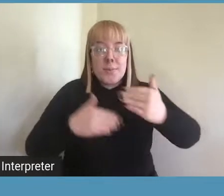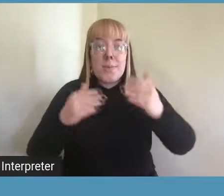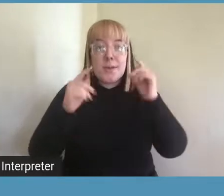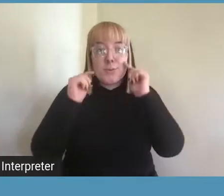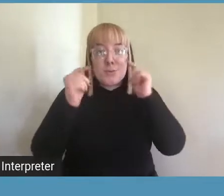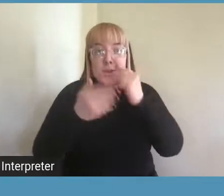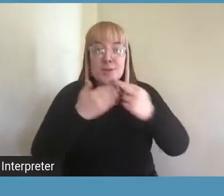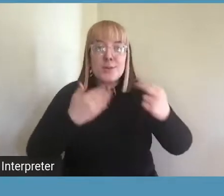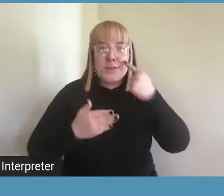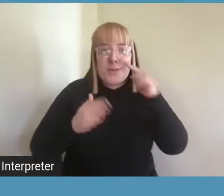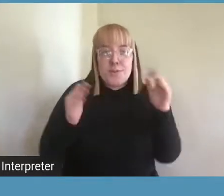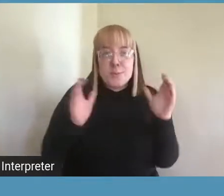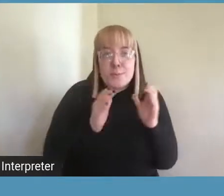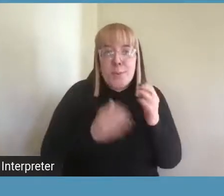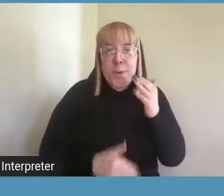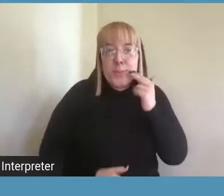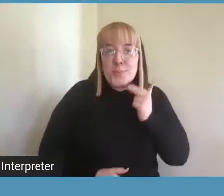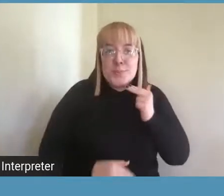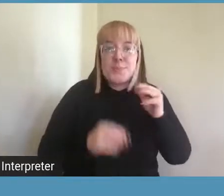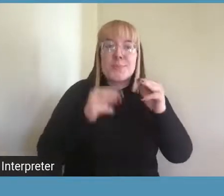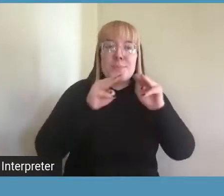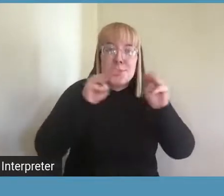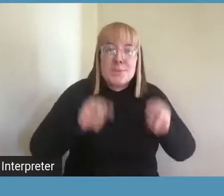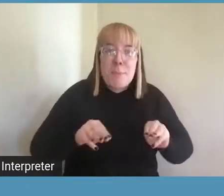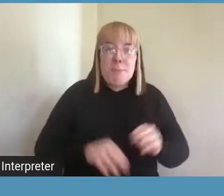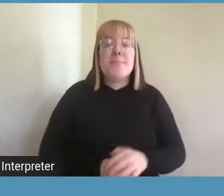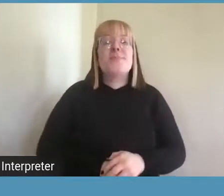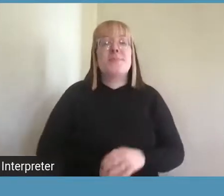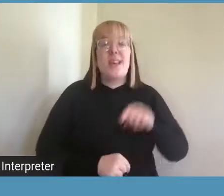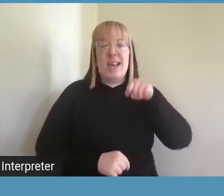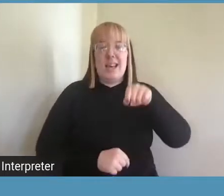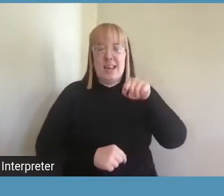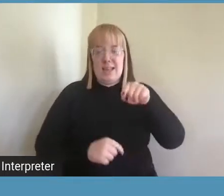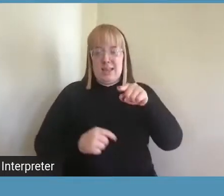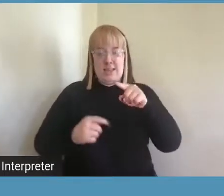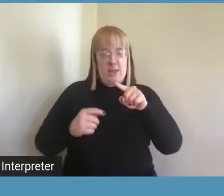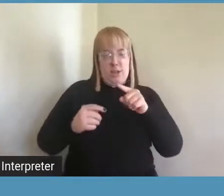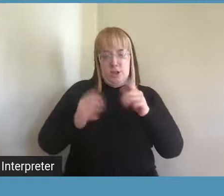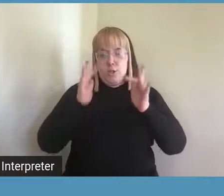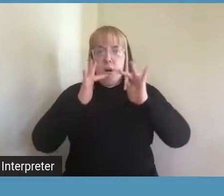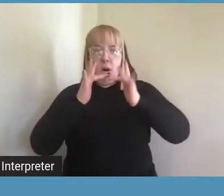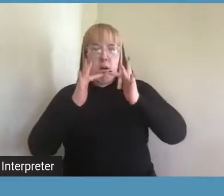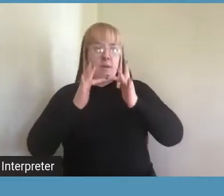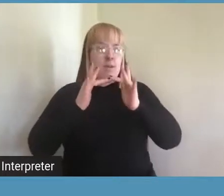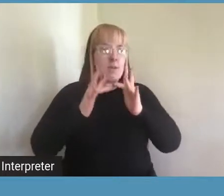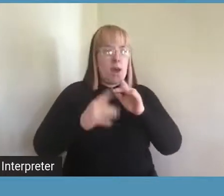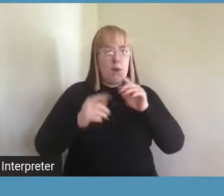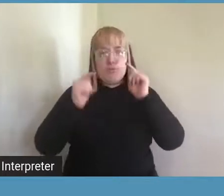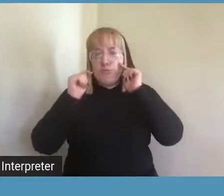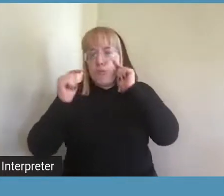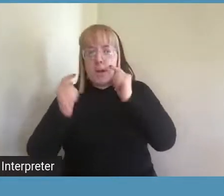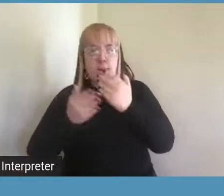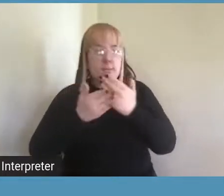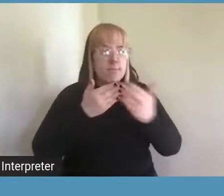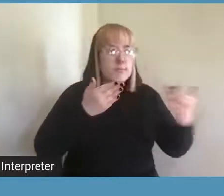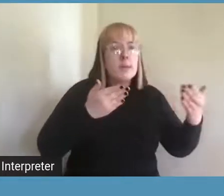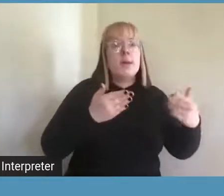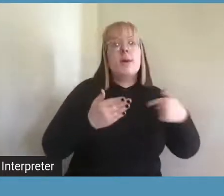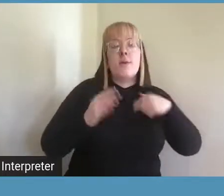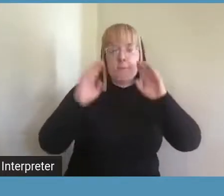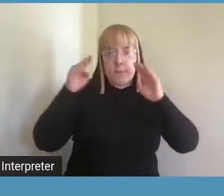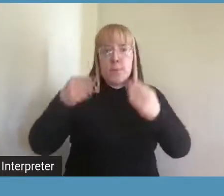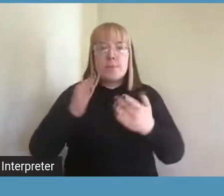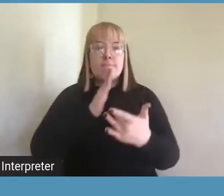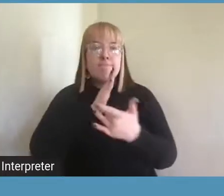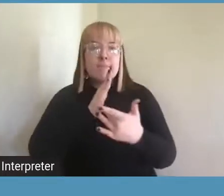for small museums. This inaugural series of online trainings and resource toolkits focused on digital media and